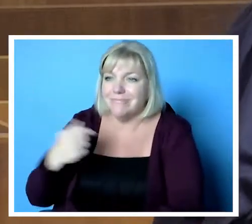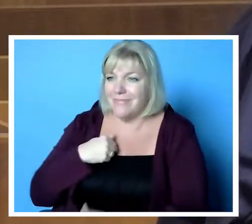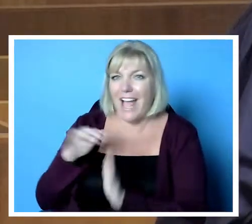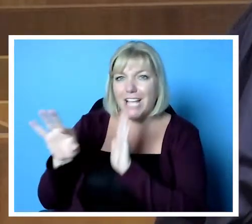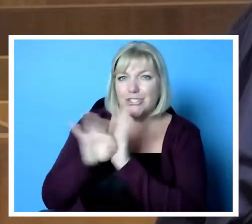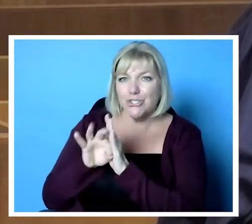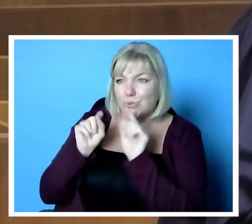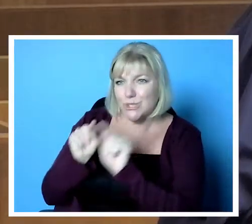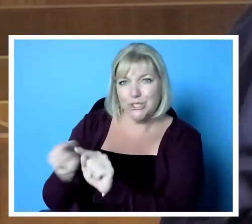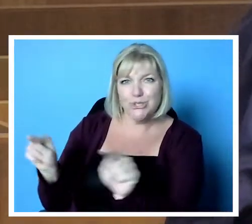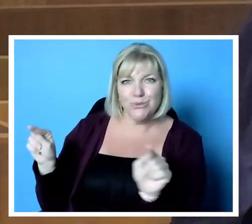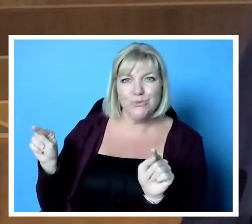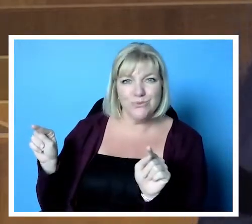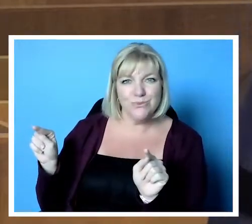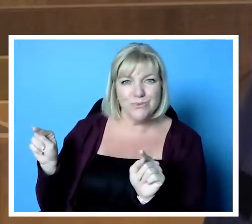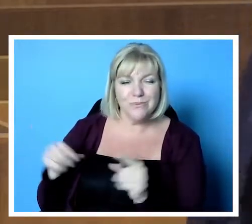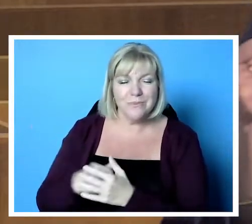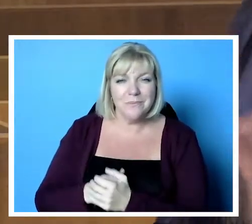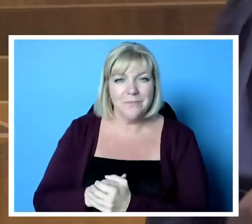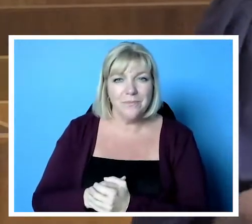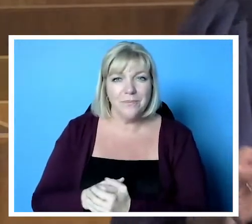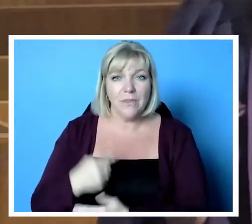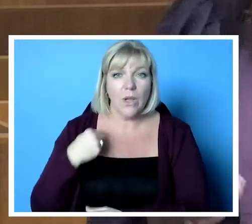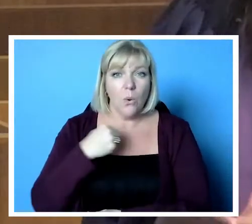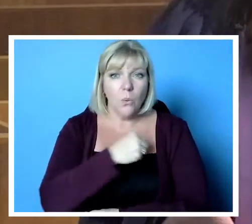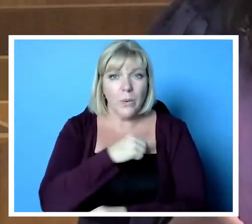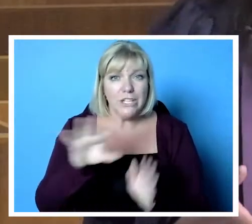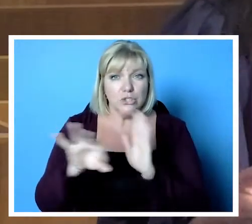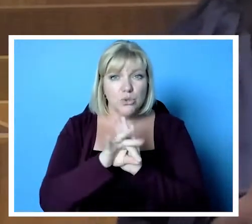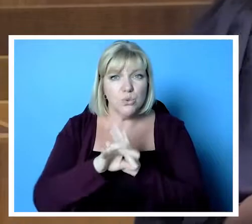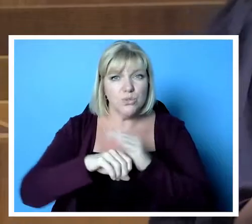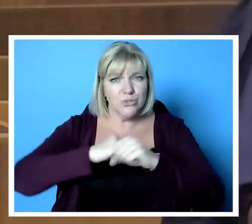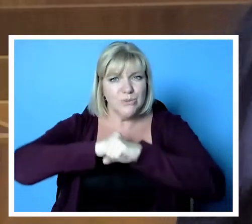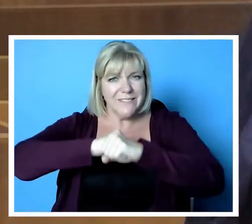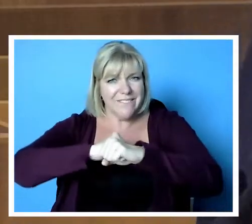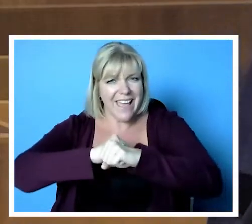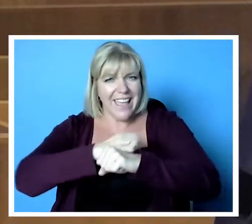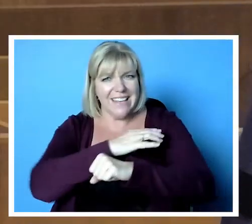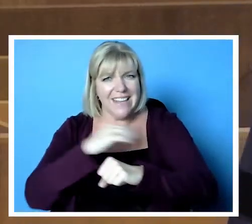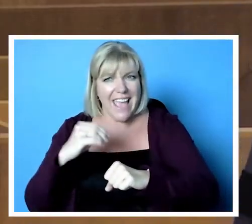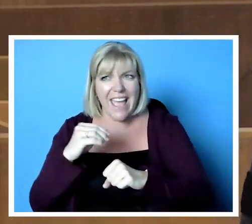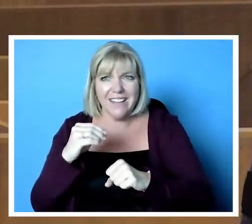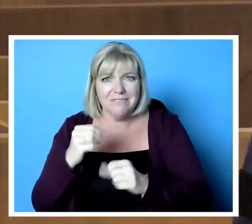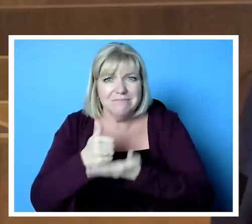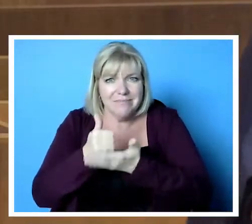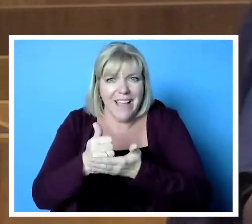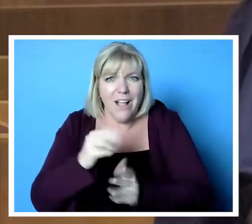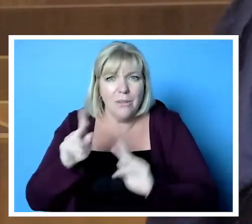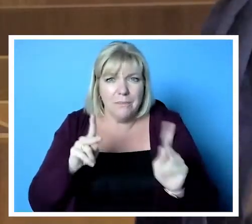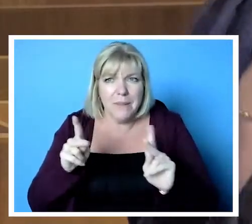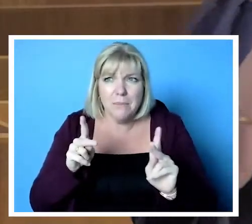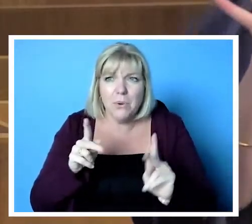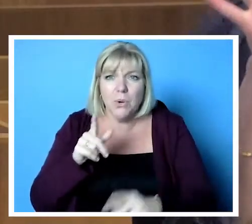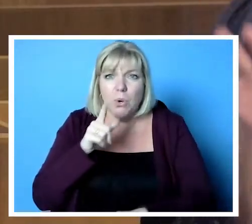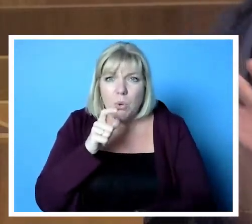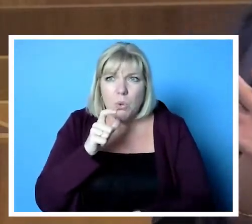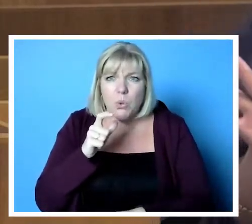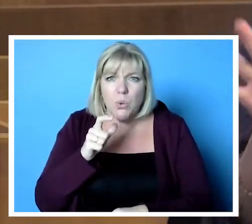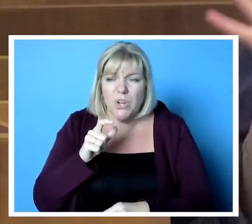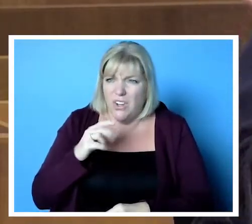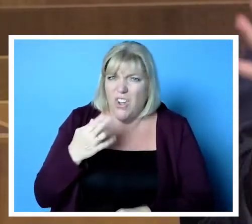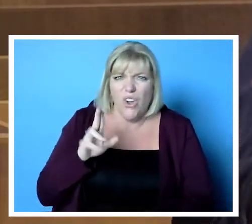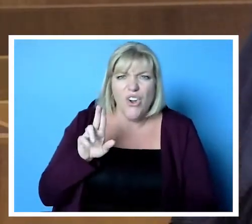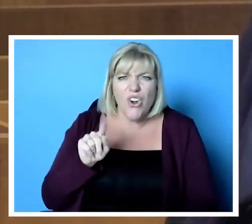you. When we choose to defend and reassure people who were hurt by the Catholic Church's